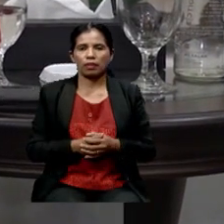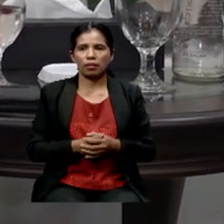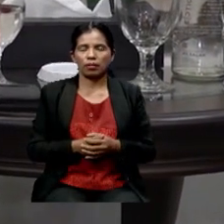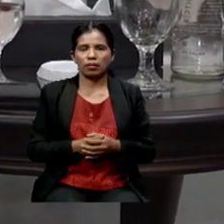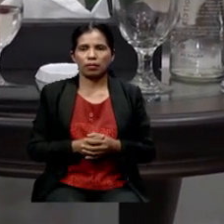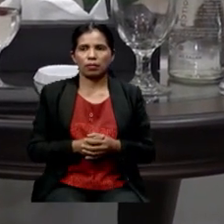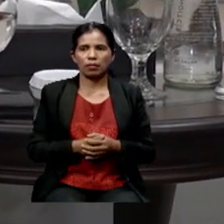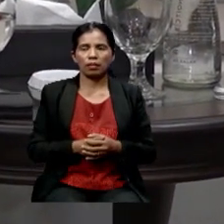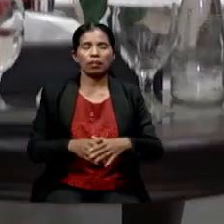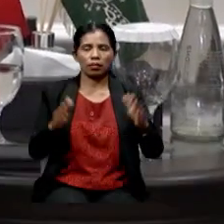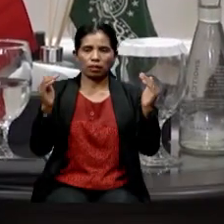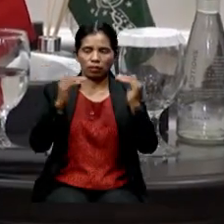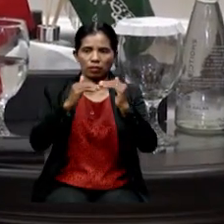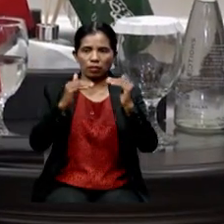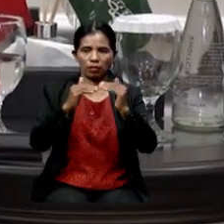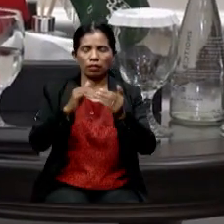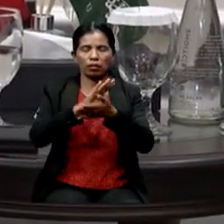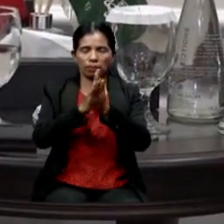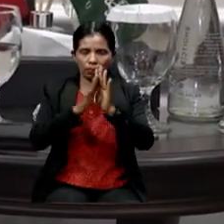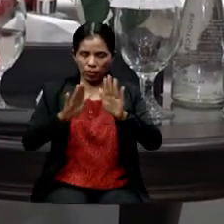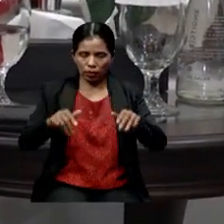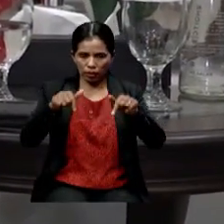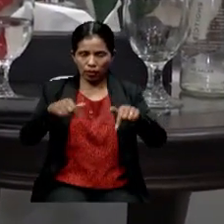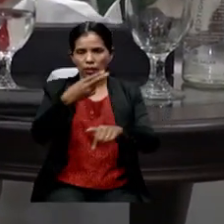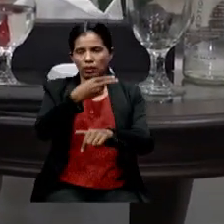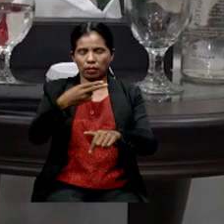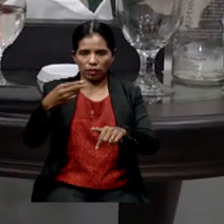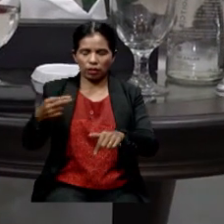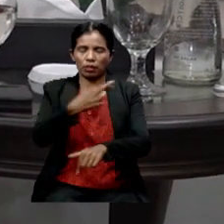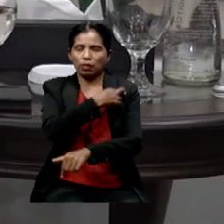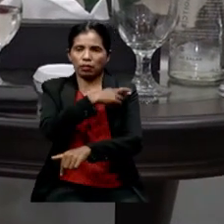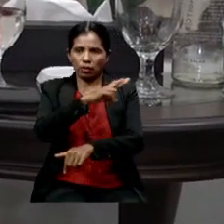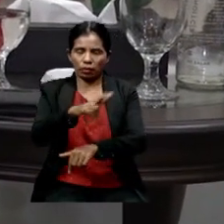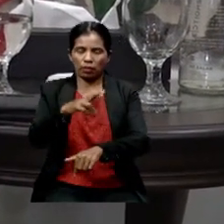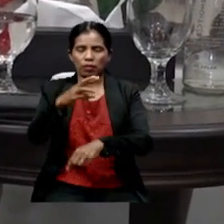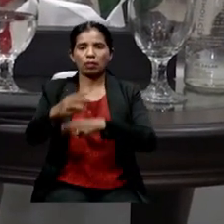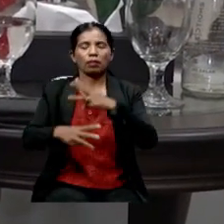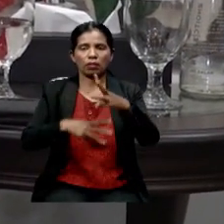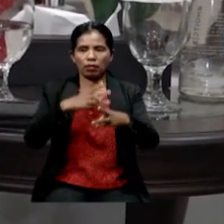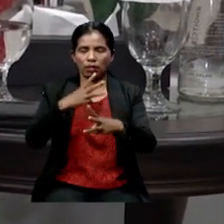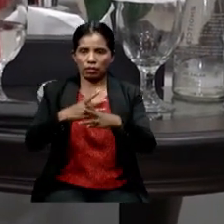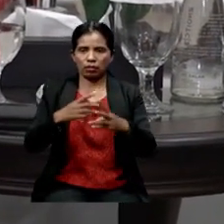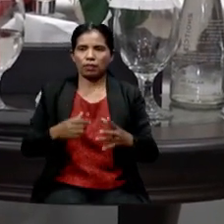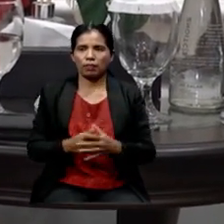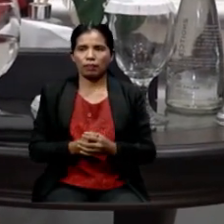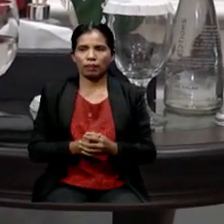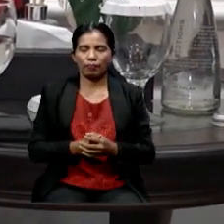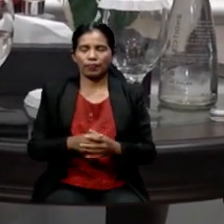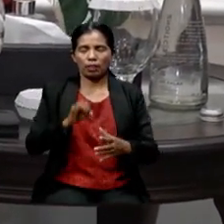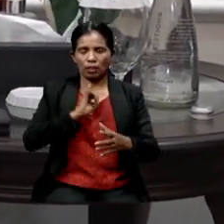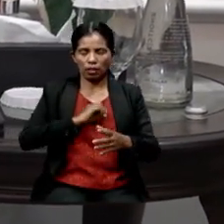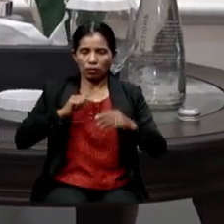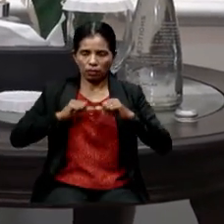dialogue and peace in Indonesia, but in the region and globally. And I will continue